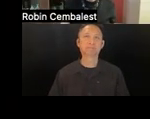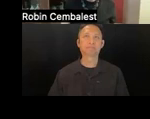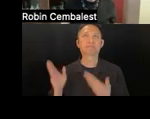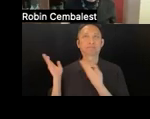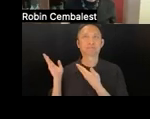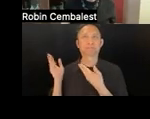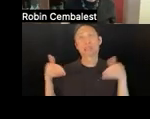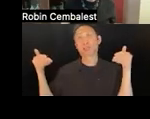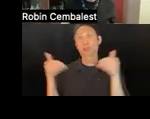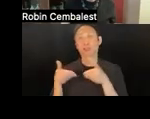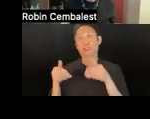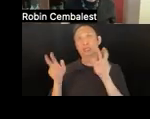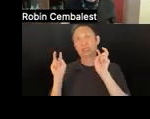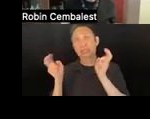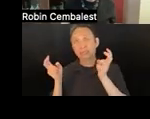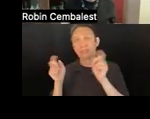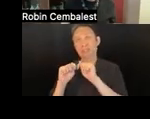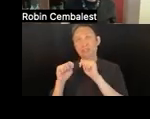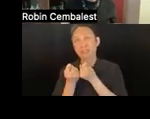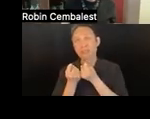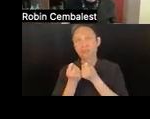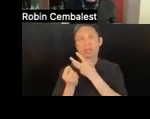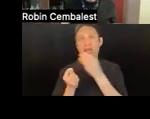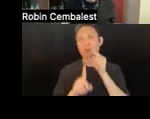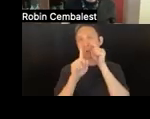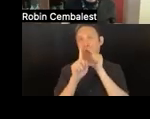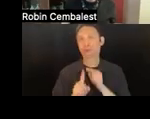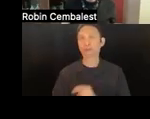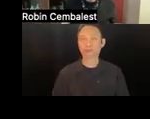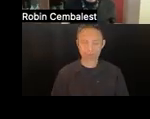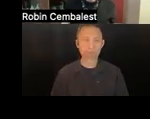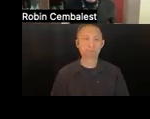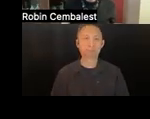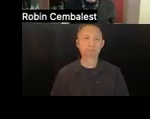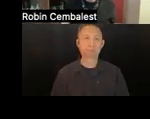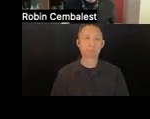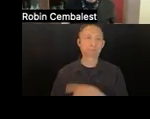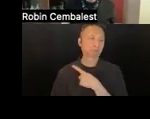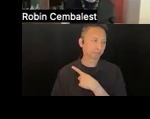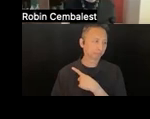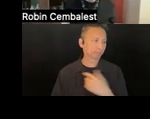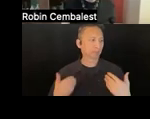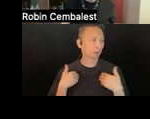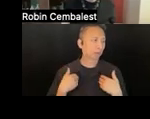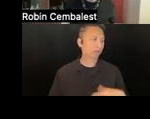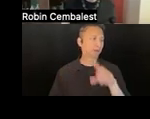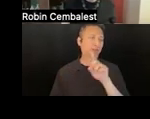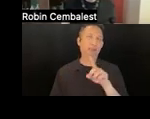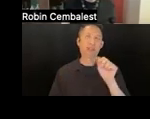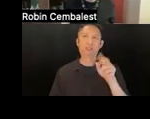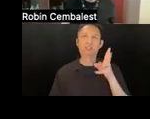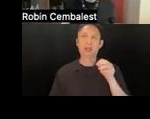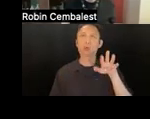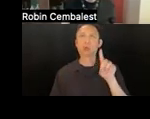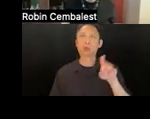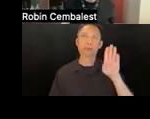Introduce themes, team, and goals. So here we have Dawood Bey, and he's out doing